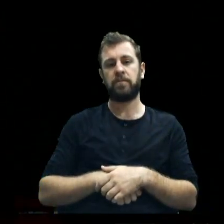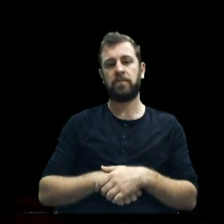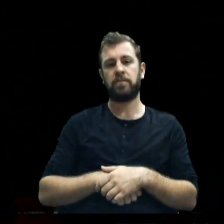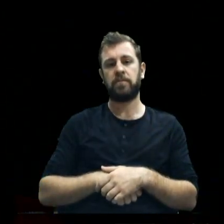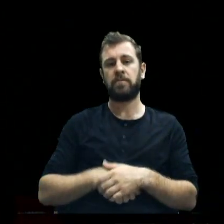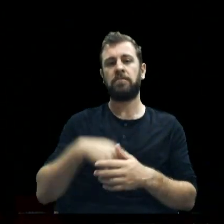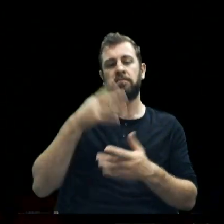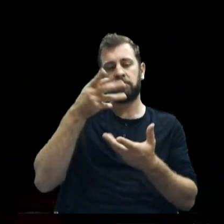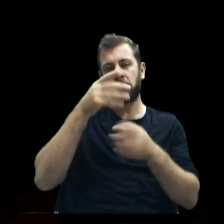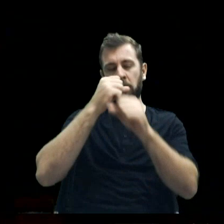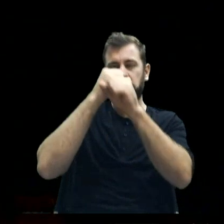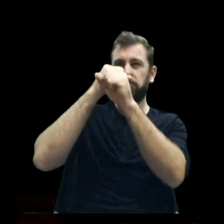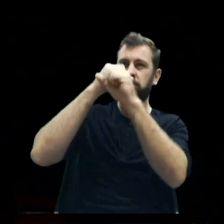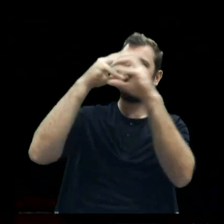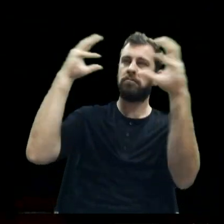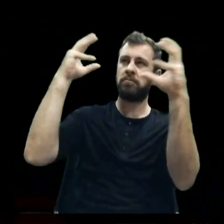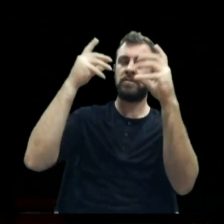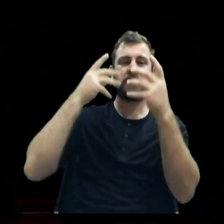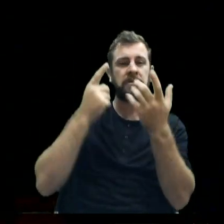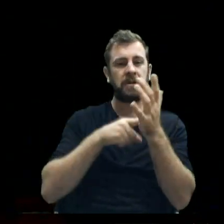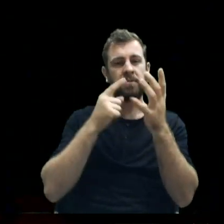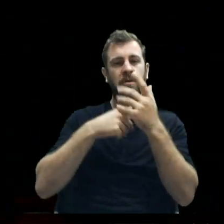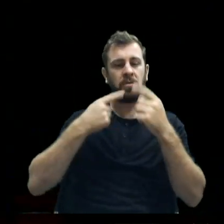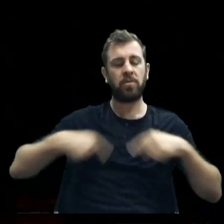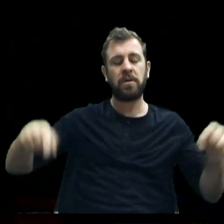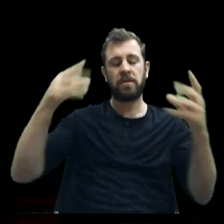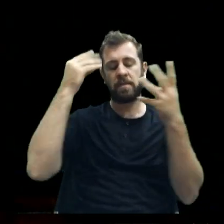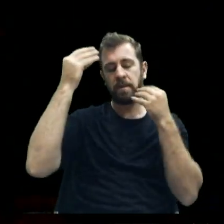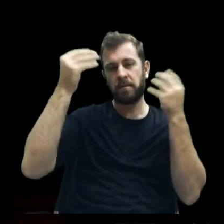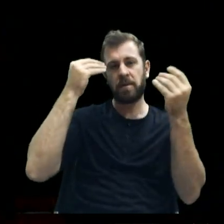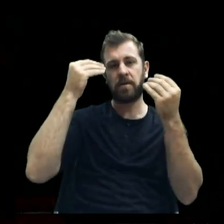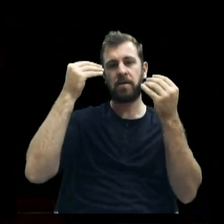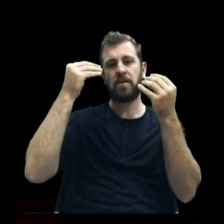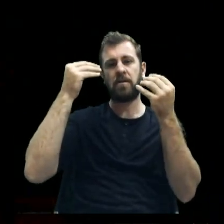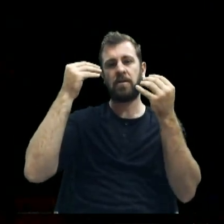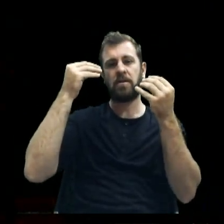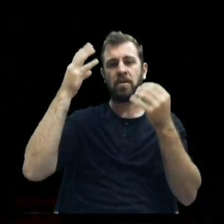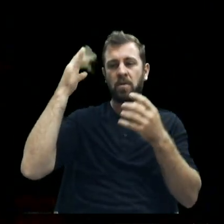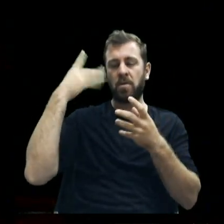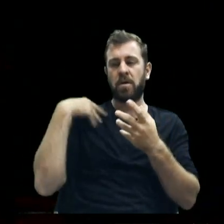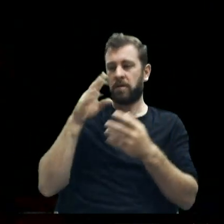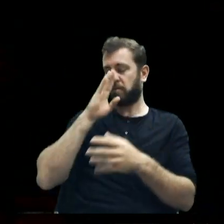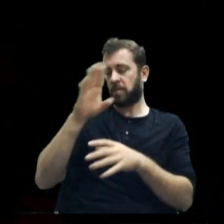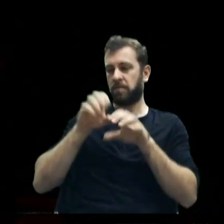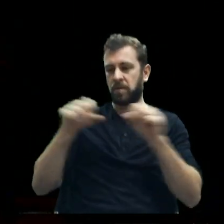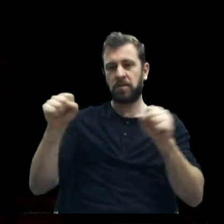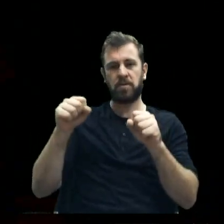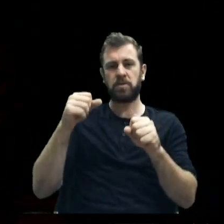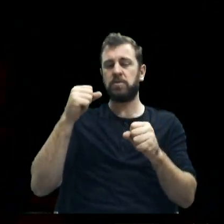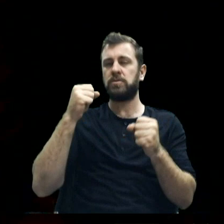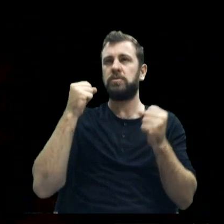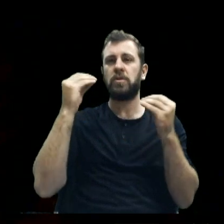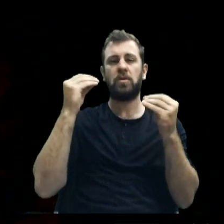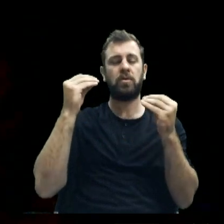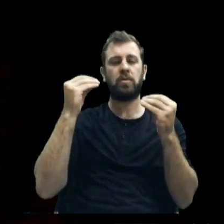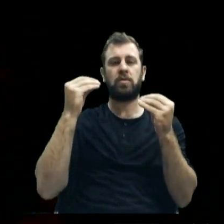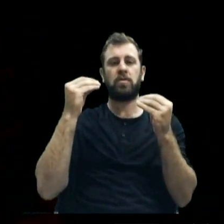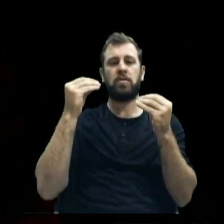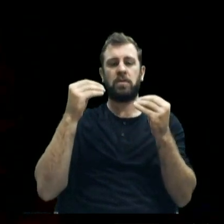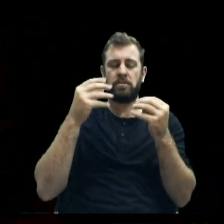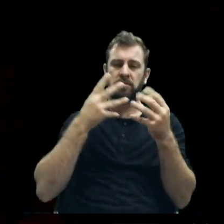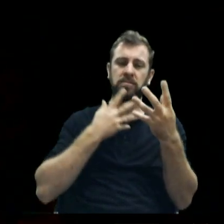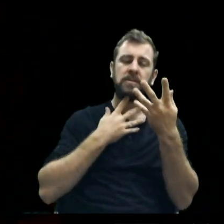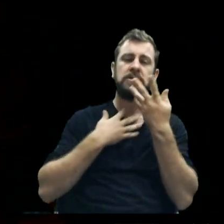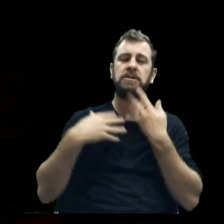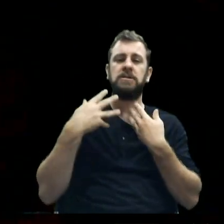Imagine, sometimes we think about why Imam Hussein was so mazloom. We think about the thirst and the blood and